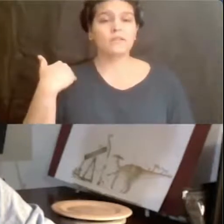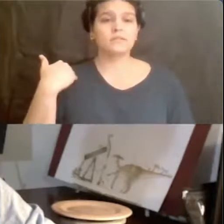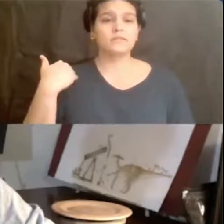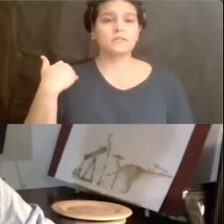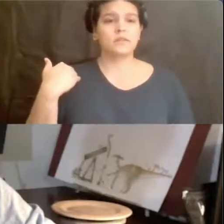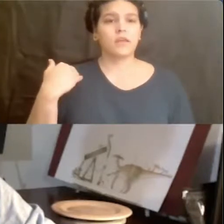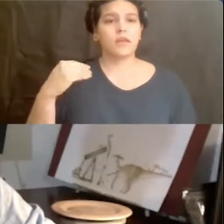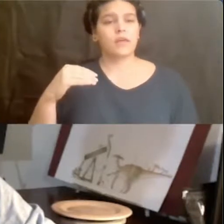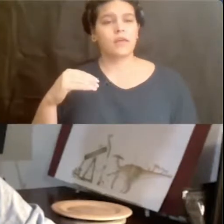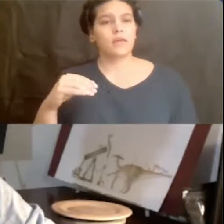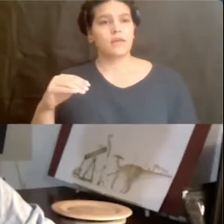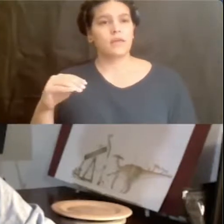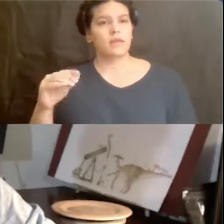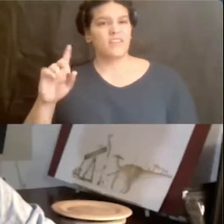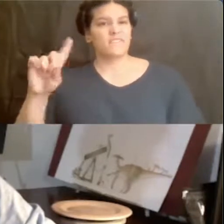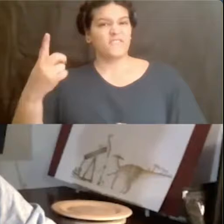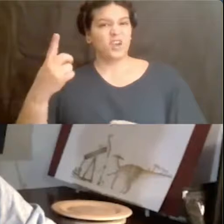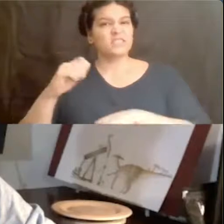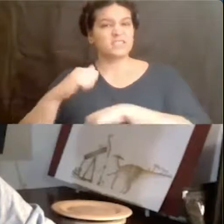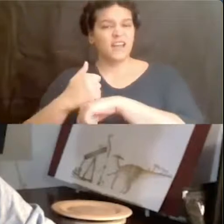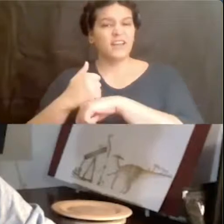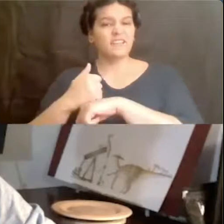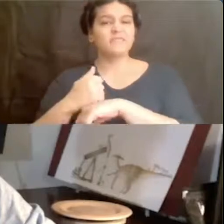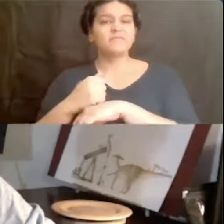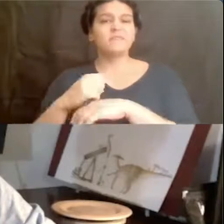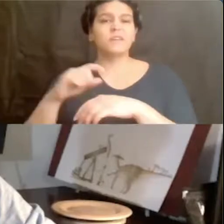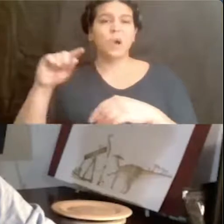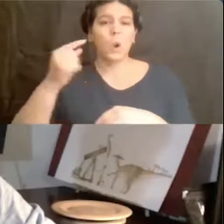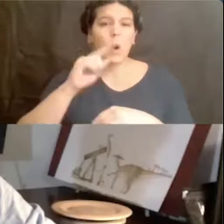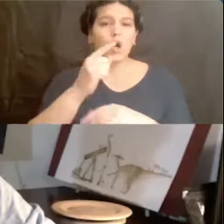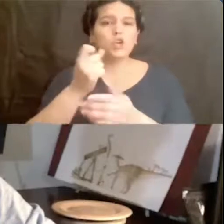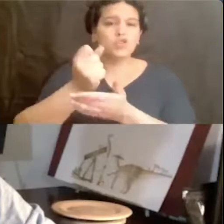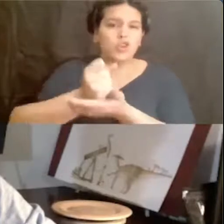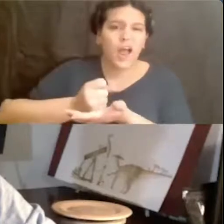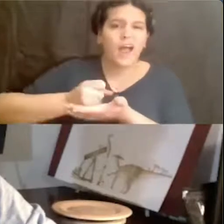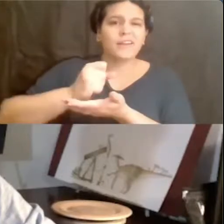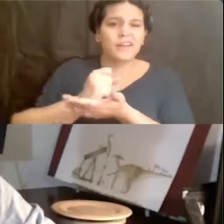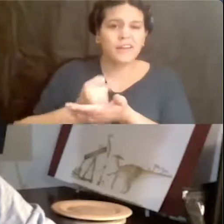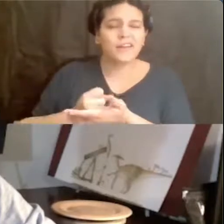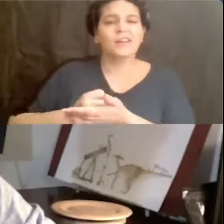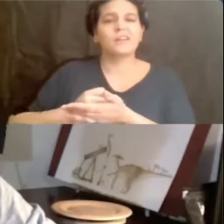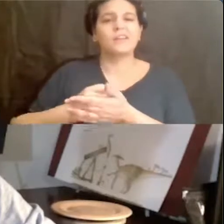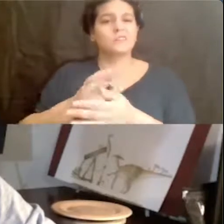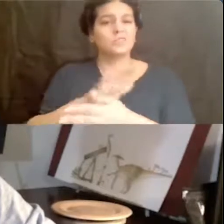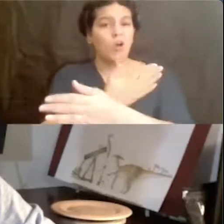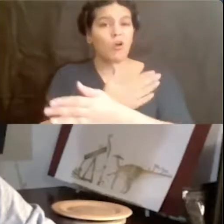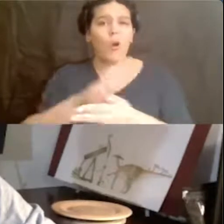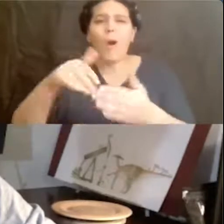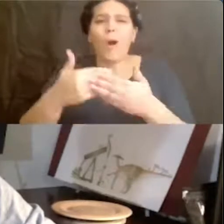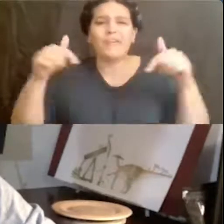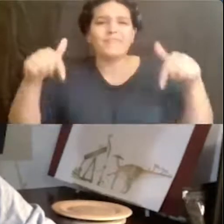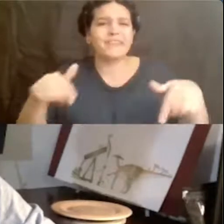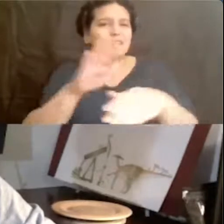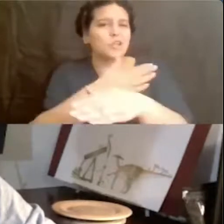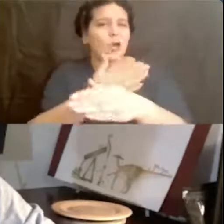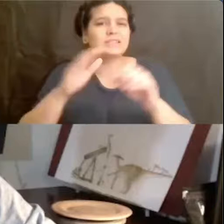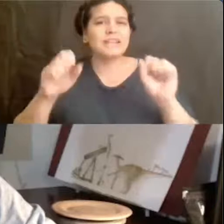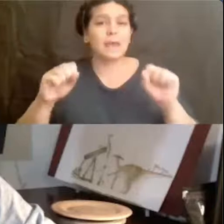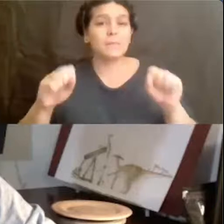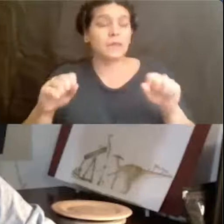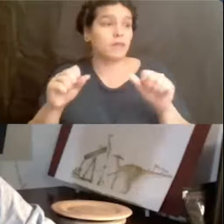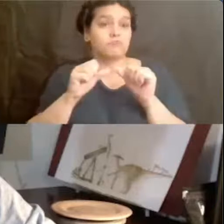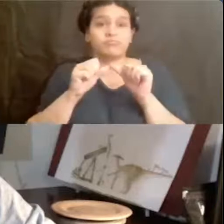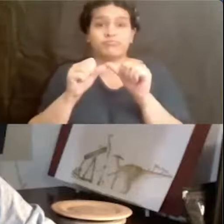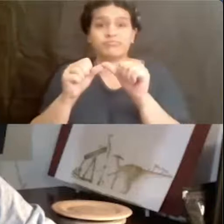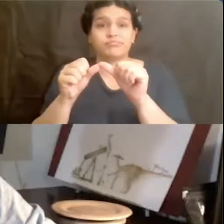corn grinding songs that I sing. You know, all of these songs can be sing for as long